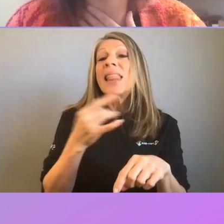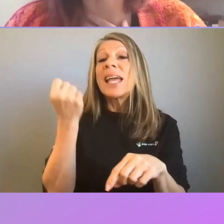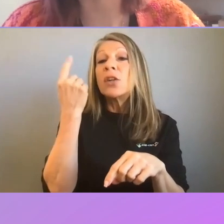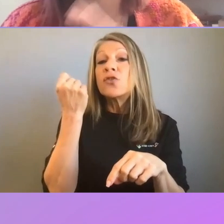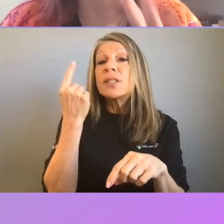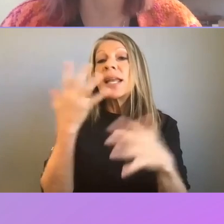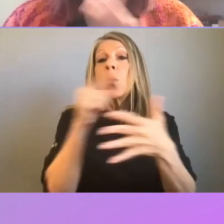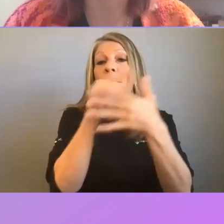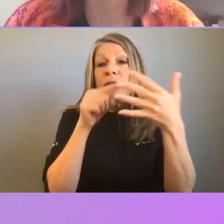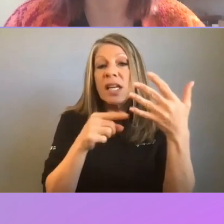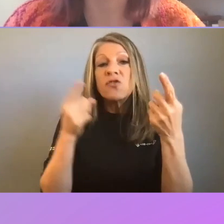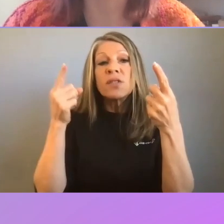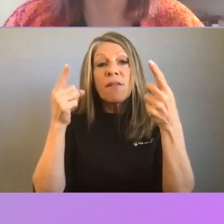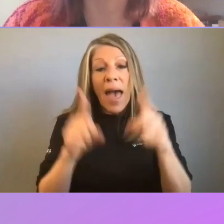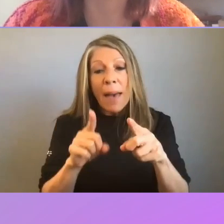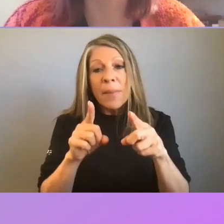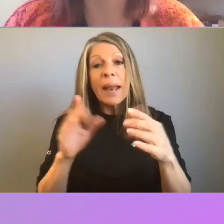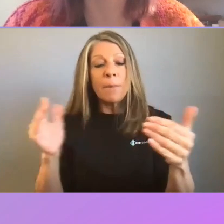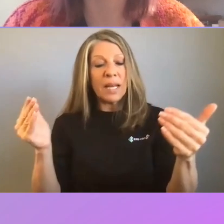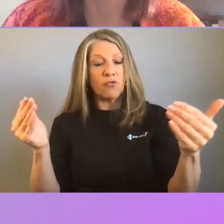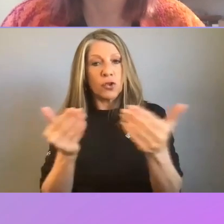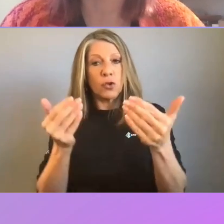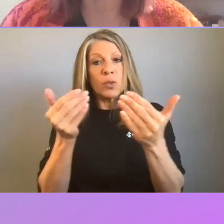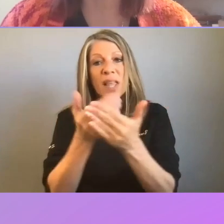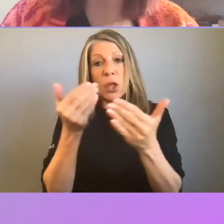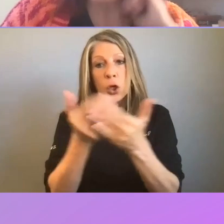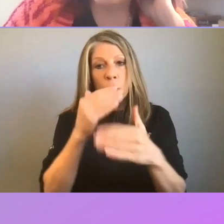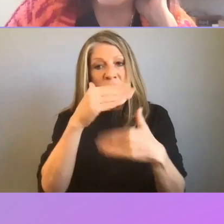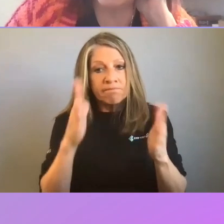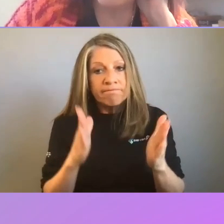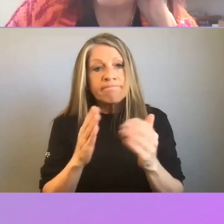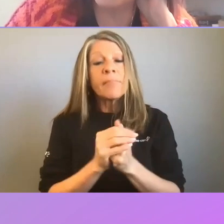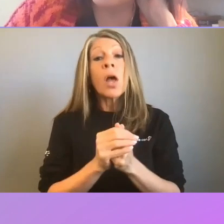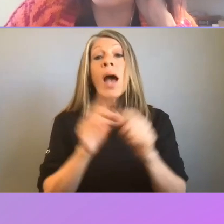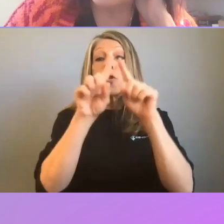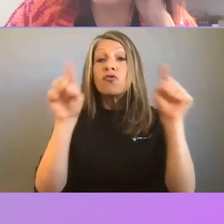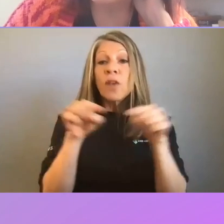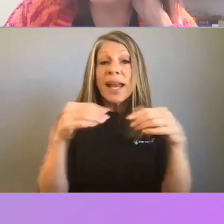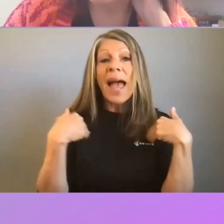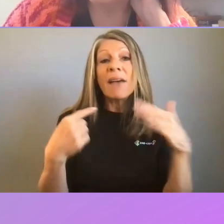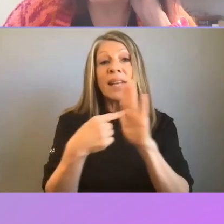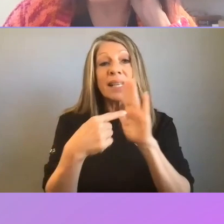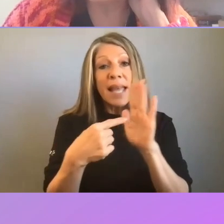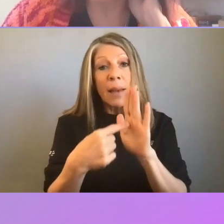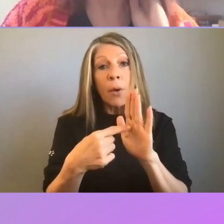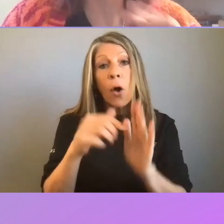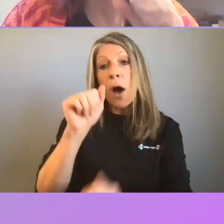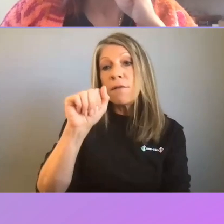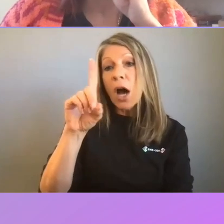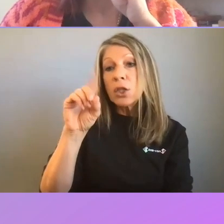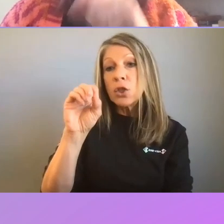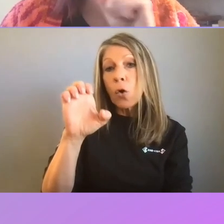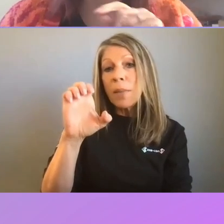features have happened and been introduced in the newest patch. On the screen, I have an example of Adobe Connect's release